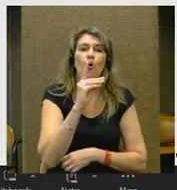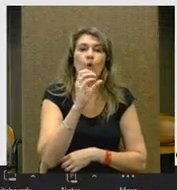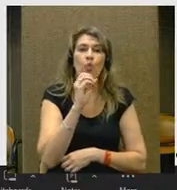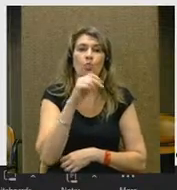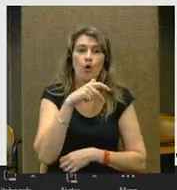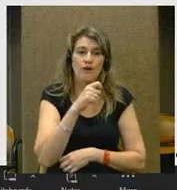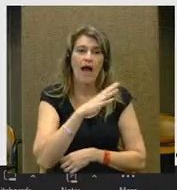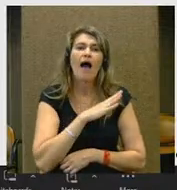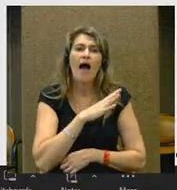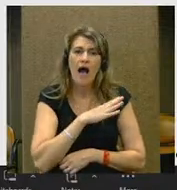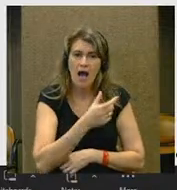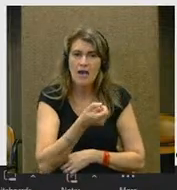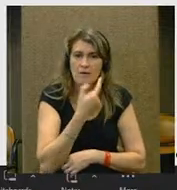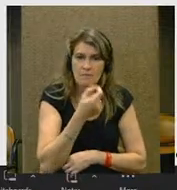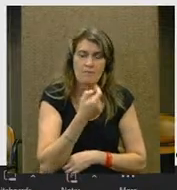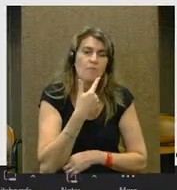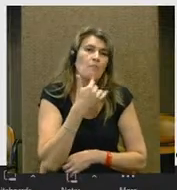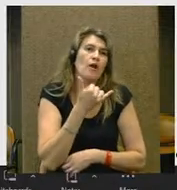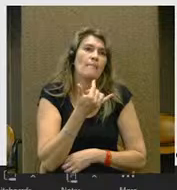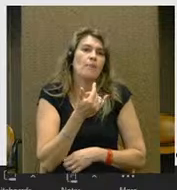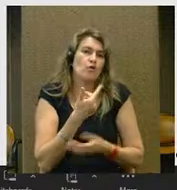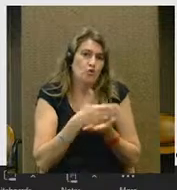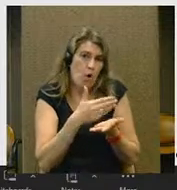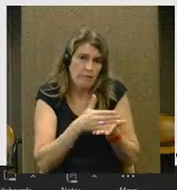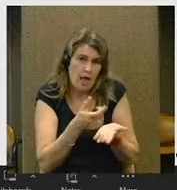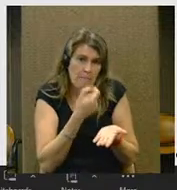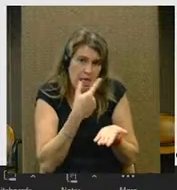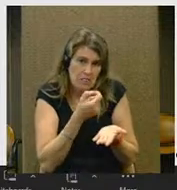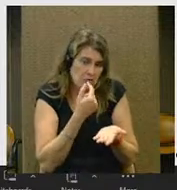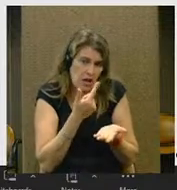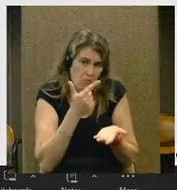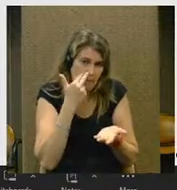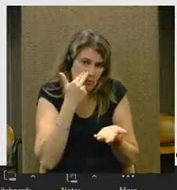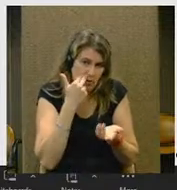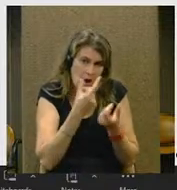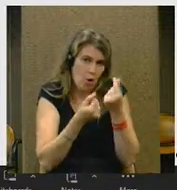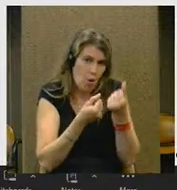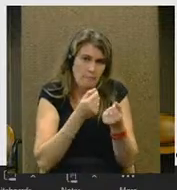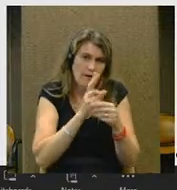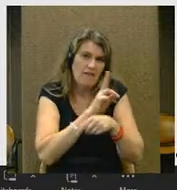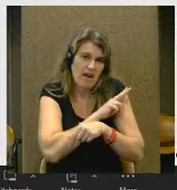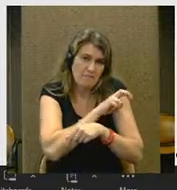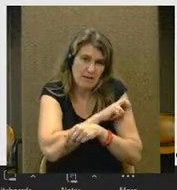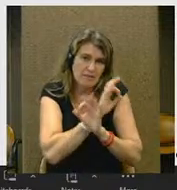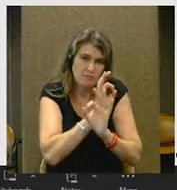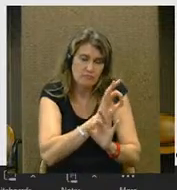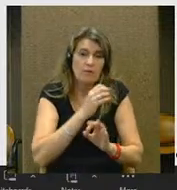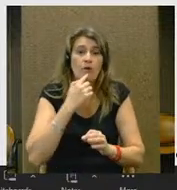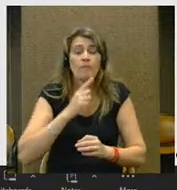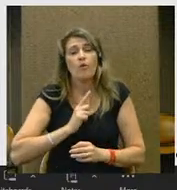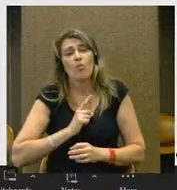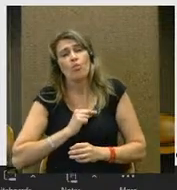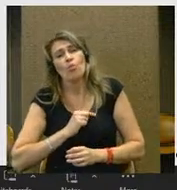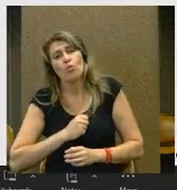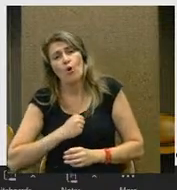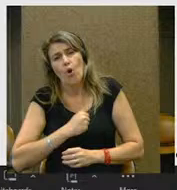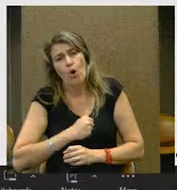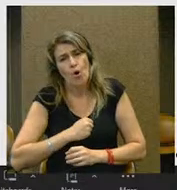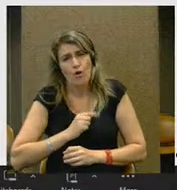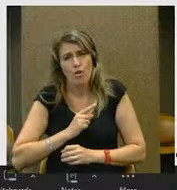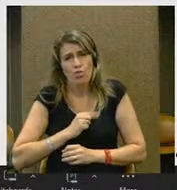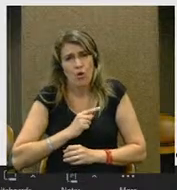are suffering from chronic pain, a doctor can prescribe methadone to you and you can just go to a pharmacy and pick it